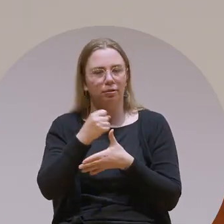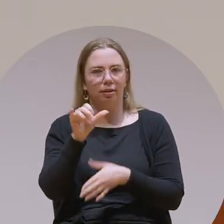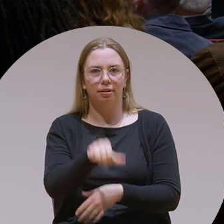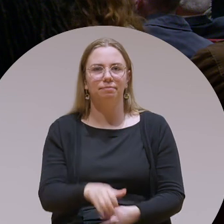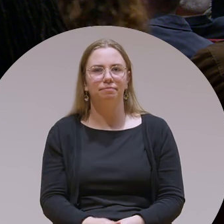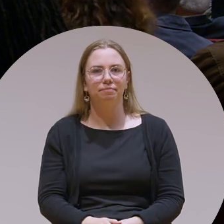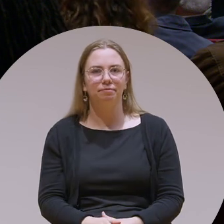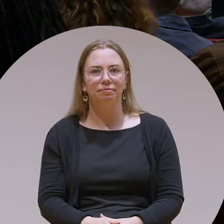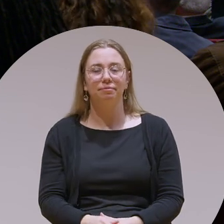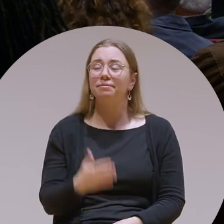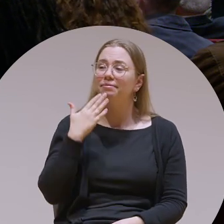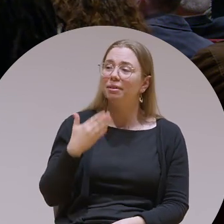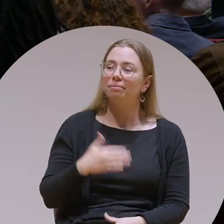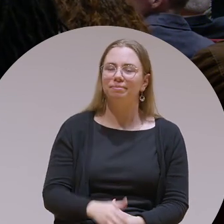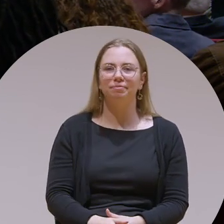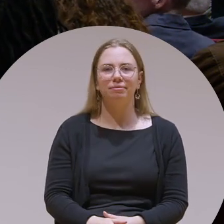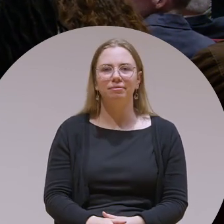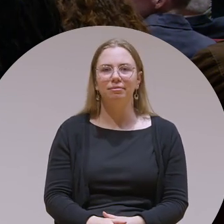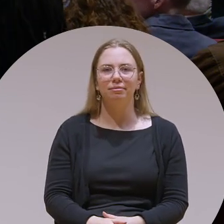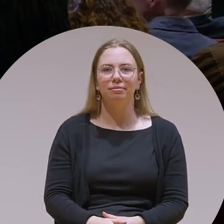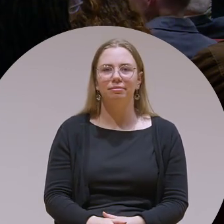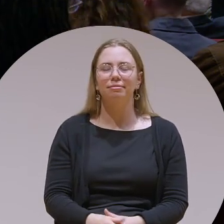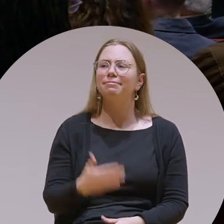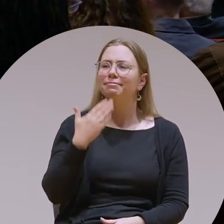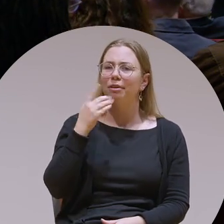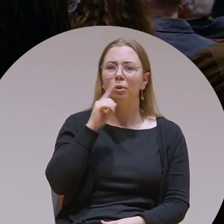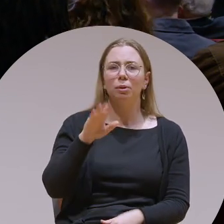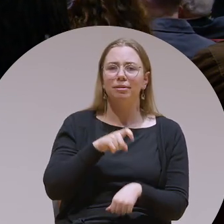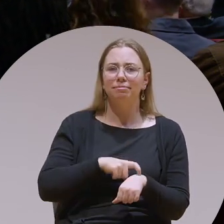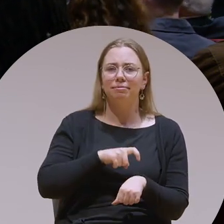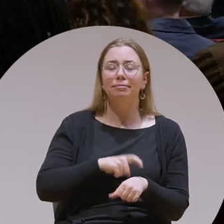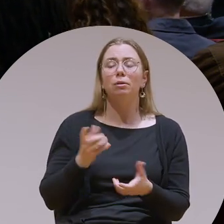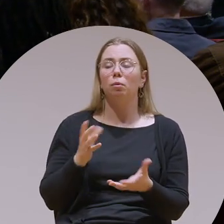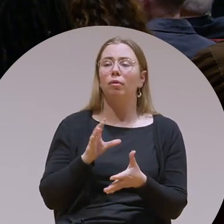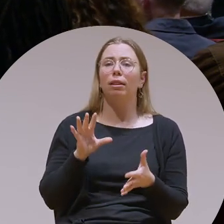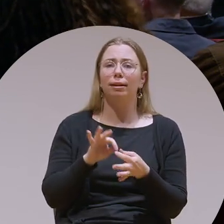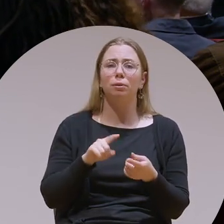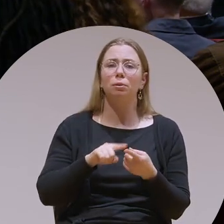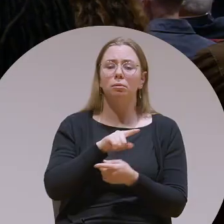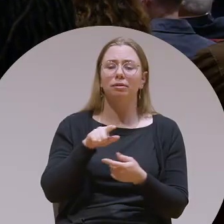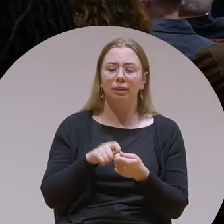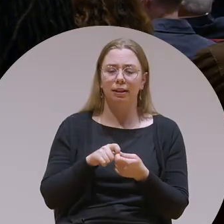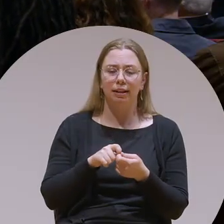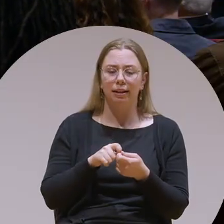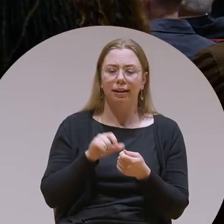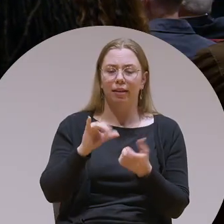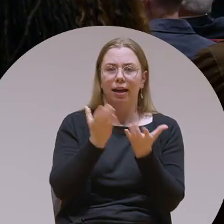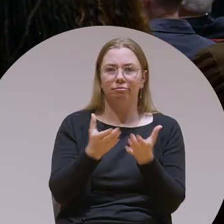you. Thank you for your time. In regards to specifically the fragmentary